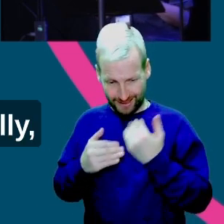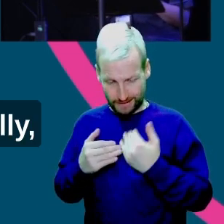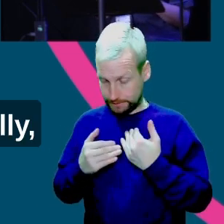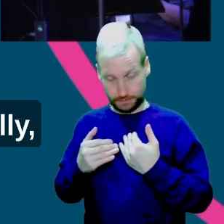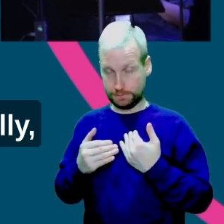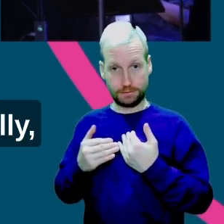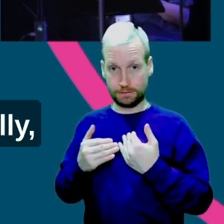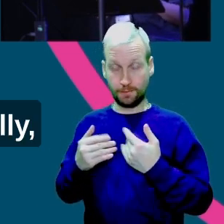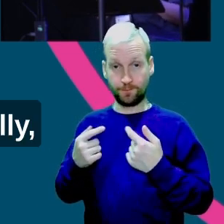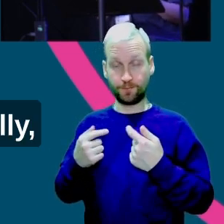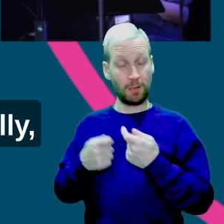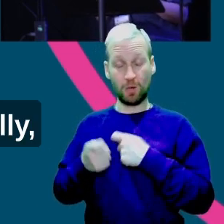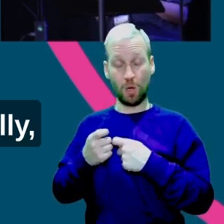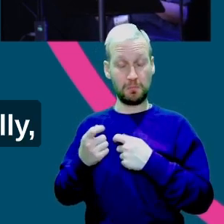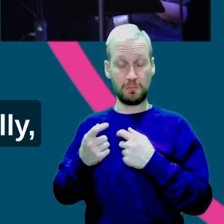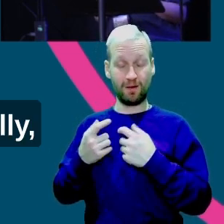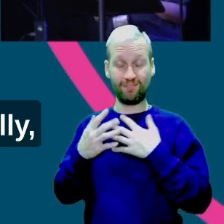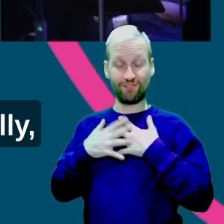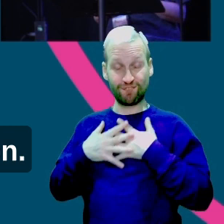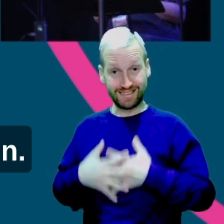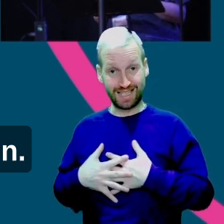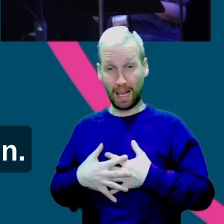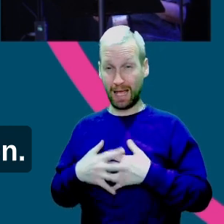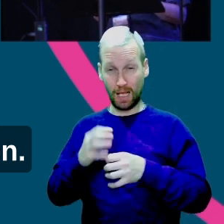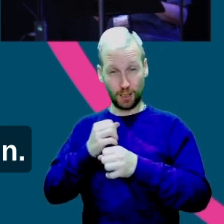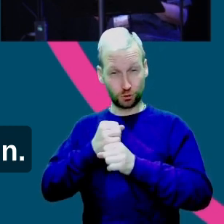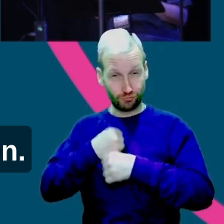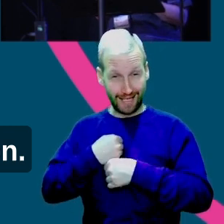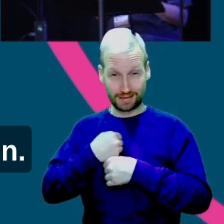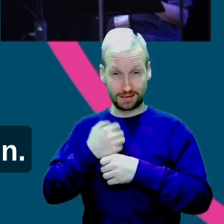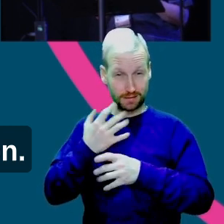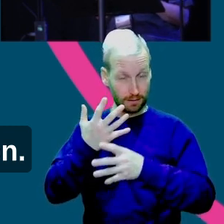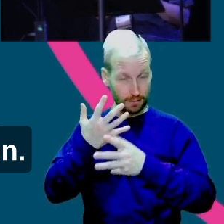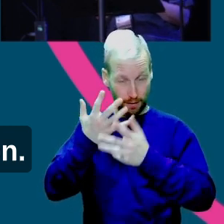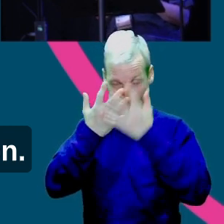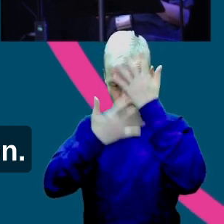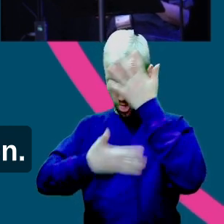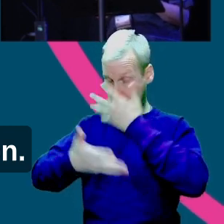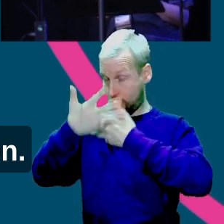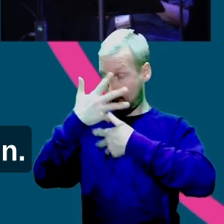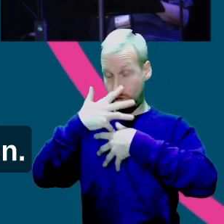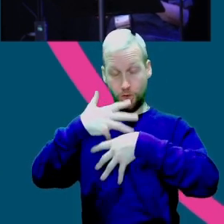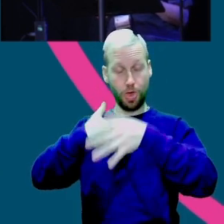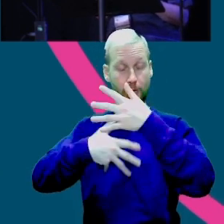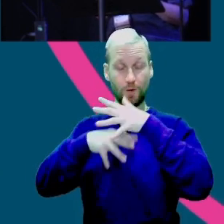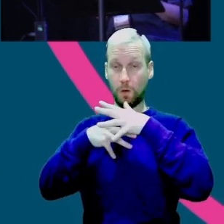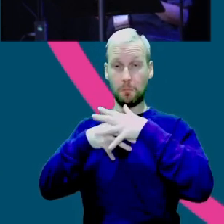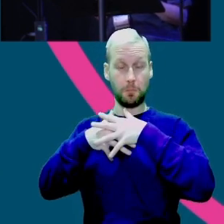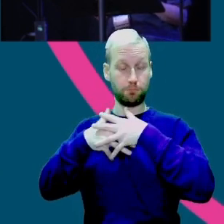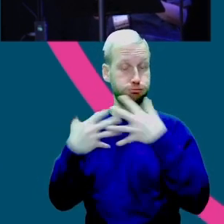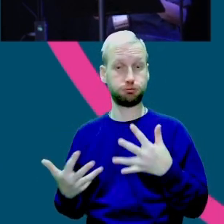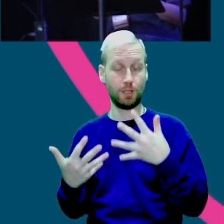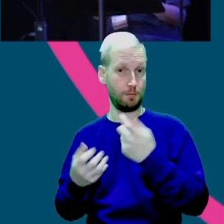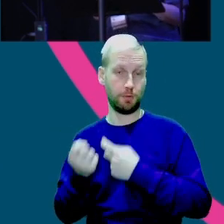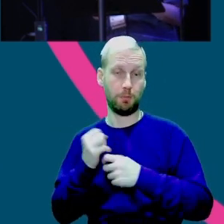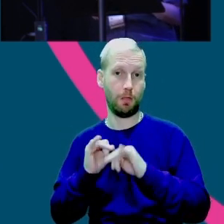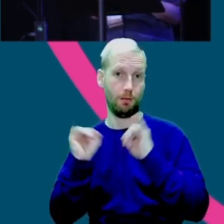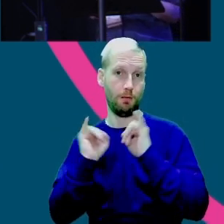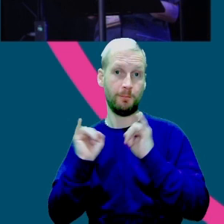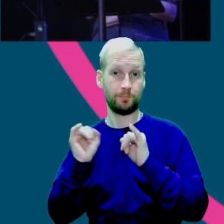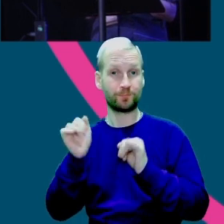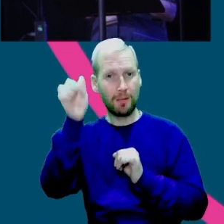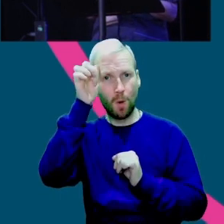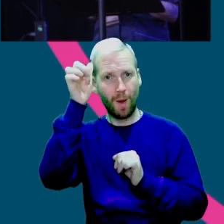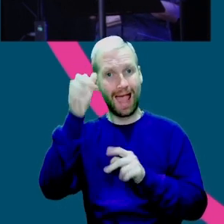then become unwell, either mentally, physically, or both, and can find themselves in a crisis situation. I am aware